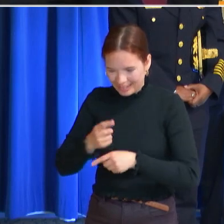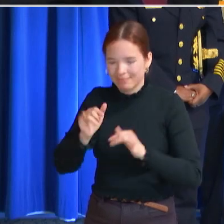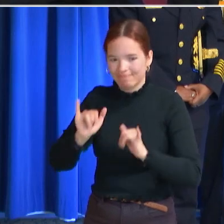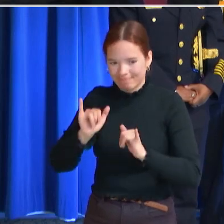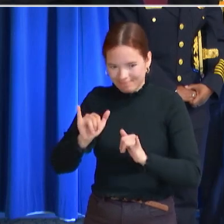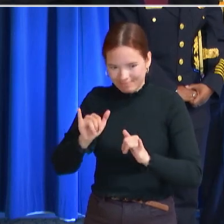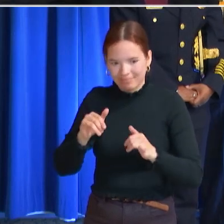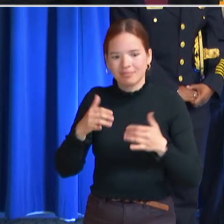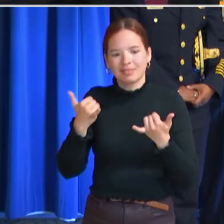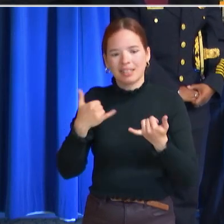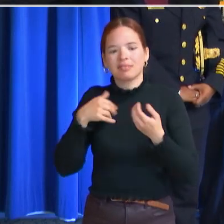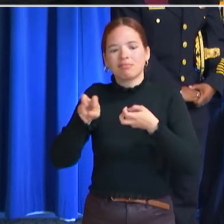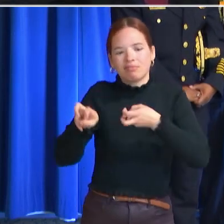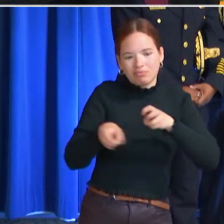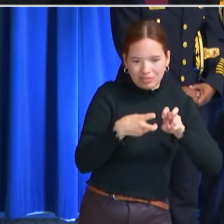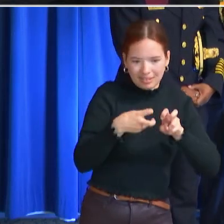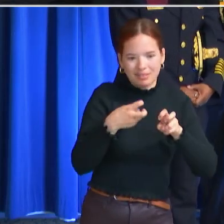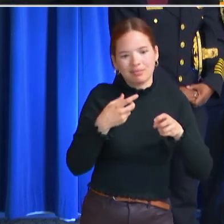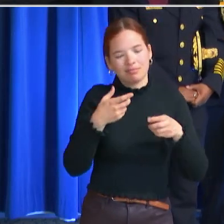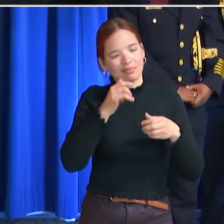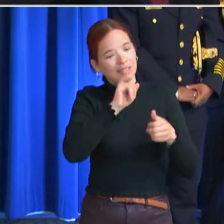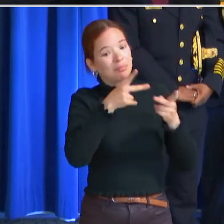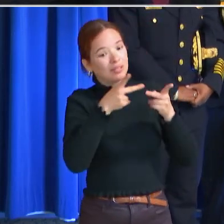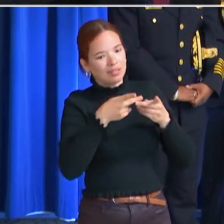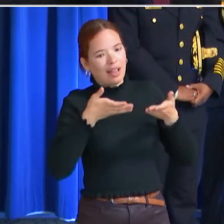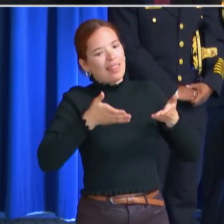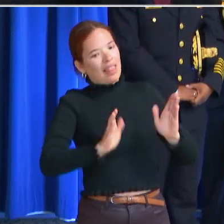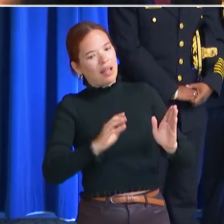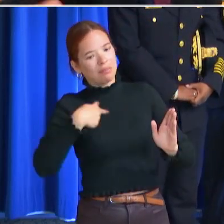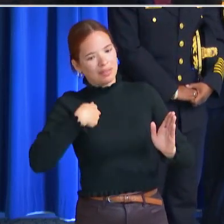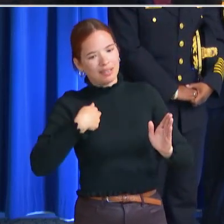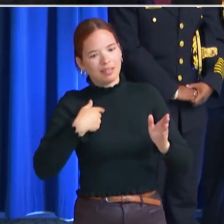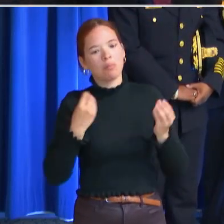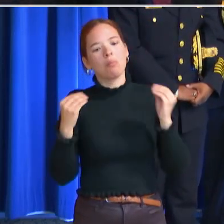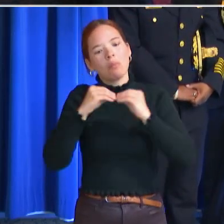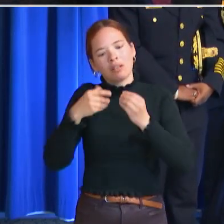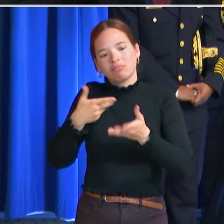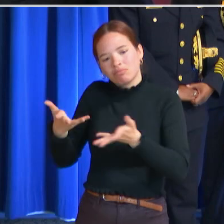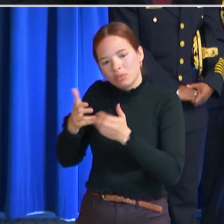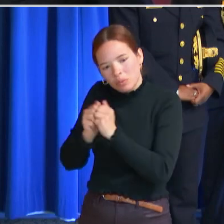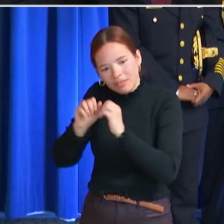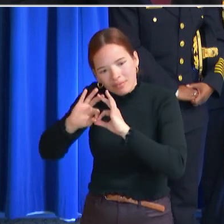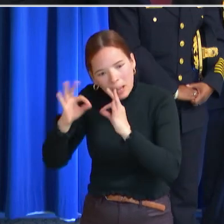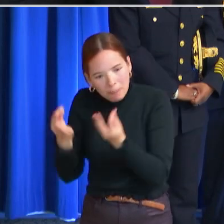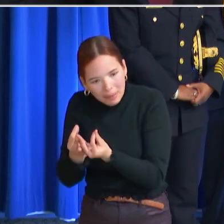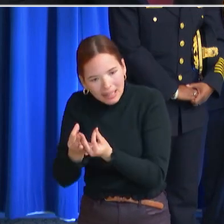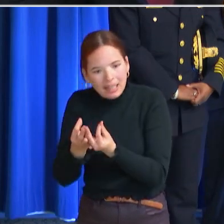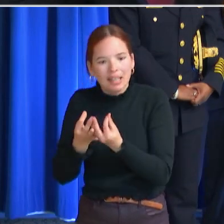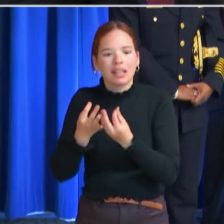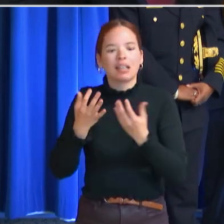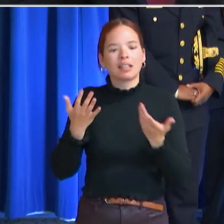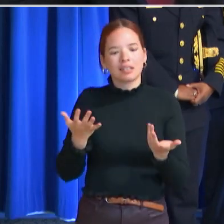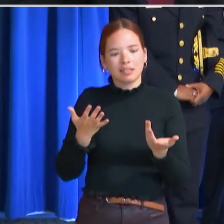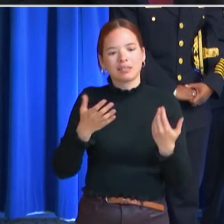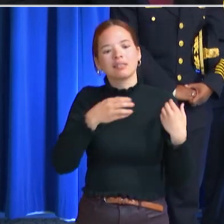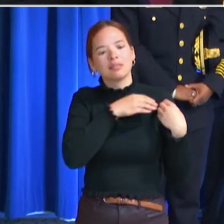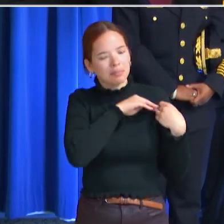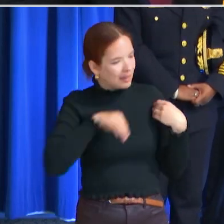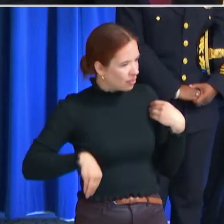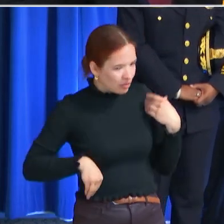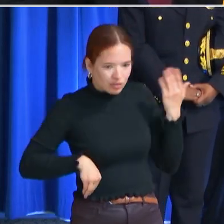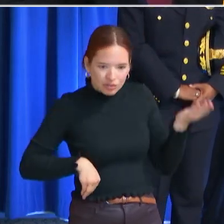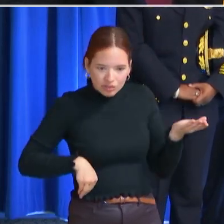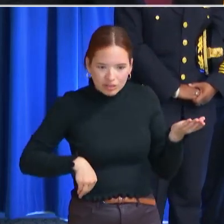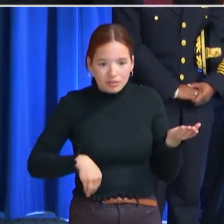into a space that allows me a little bit more time to spend with family. Let me talk a little bit about our mayor here. I will tell you that as you